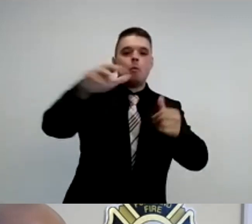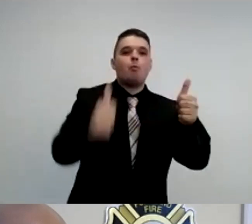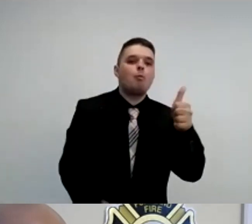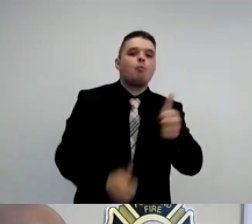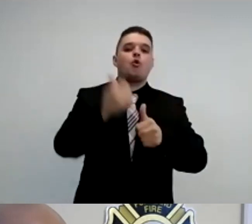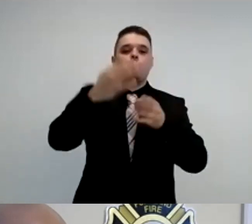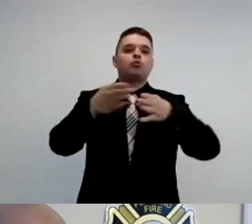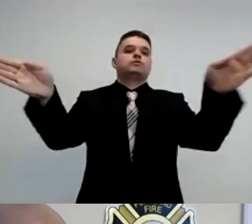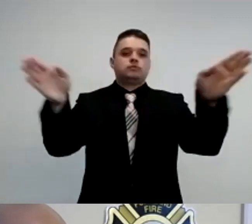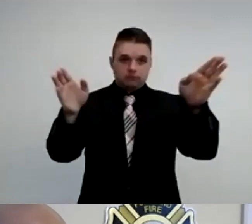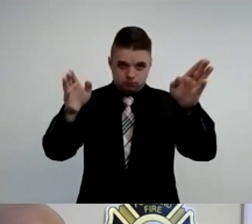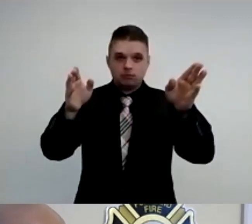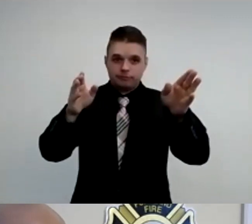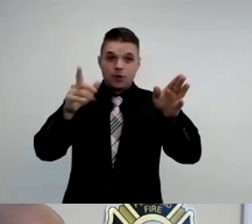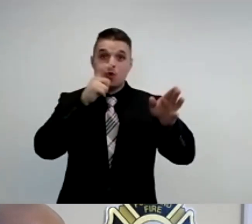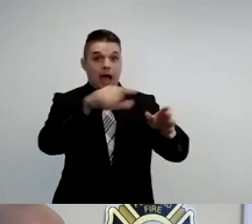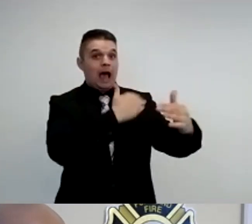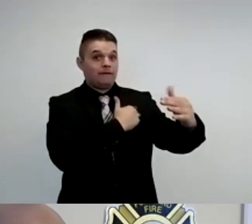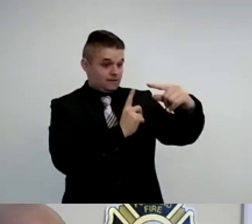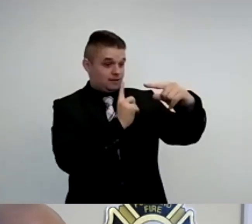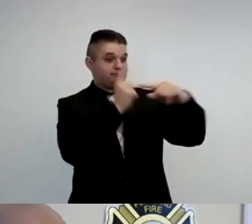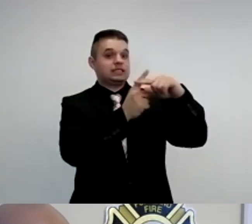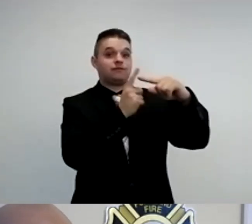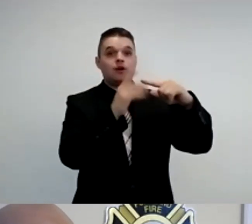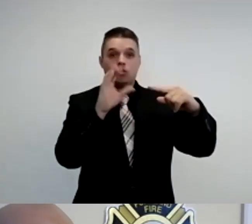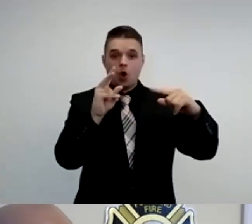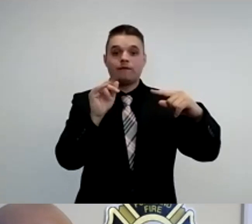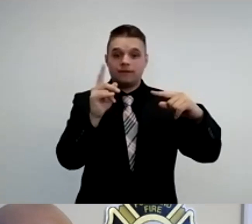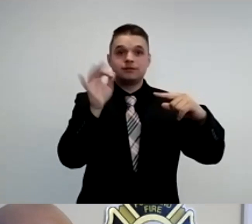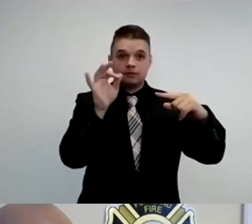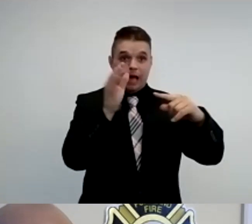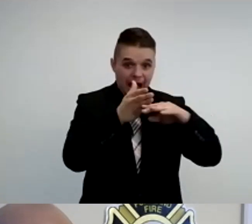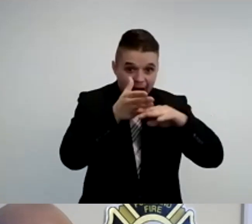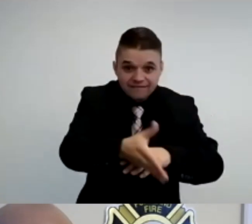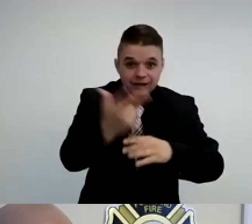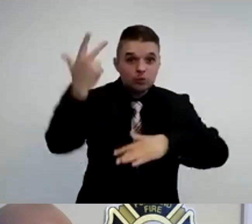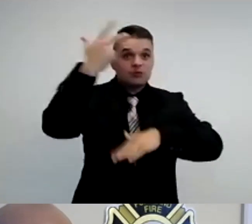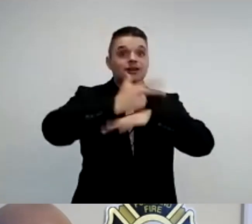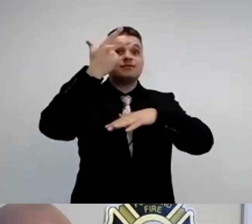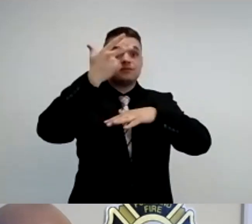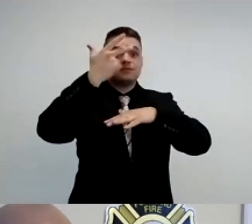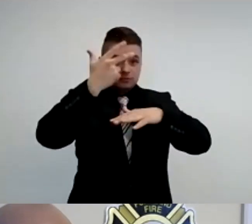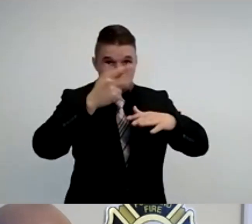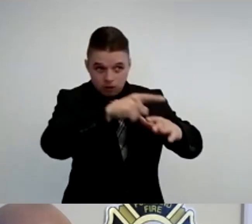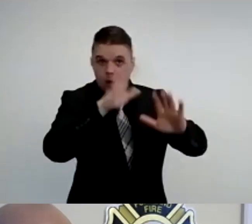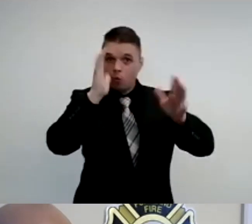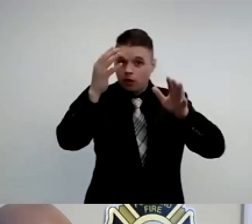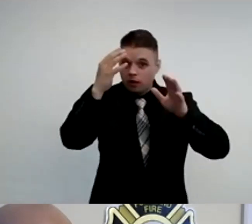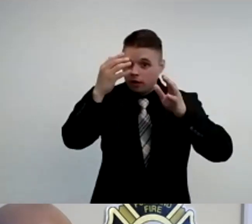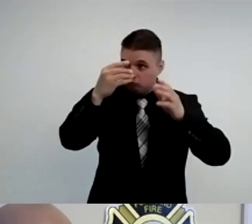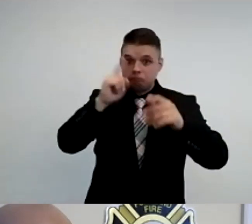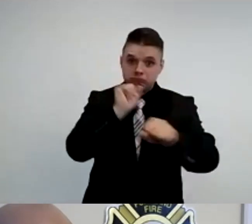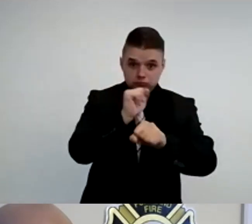the virus well after 72 hours. It's not clear how infectious they are at that point. And this is Centers for Disease